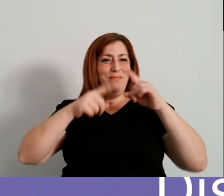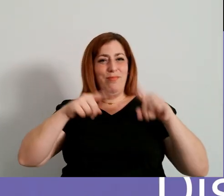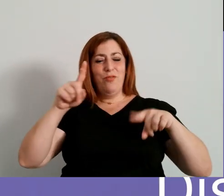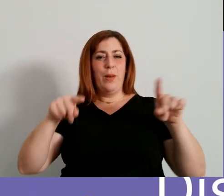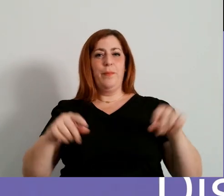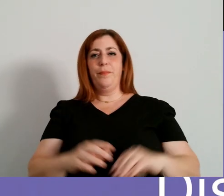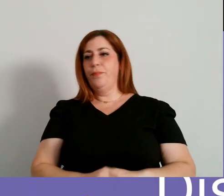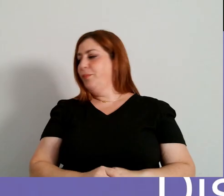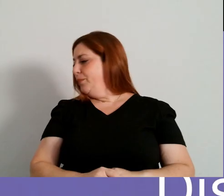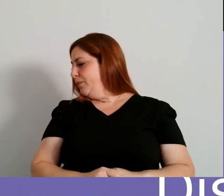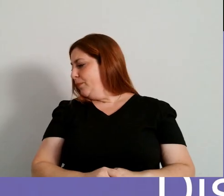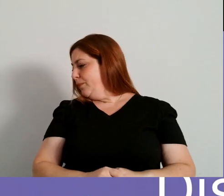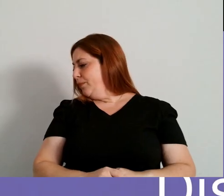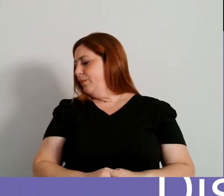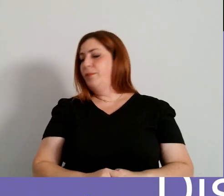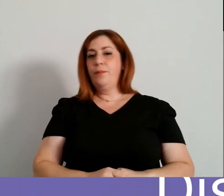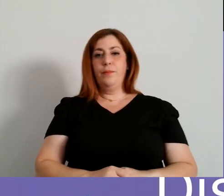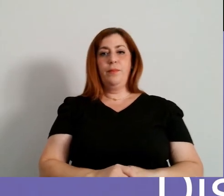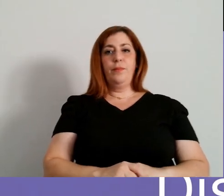neurotype is.